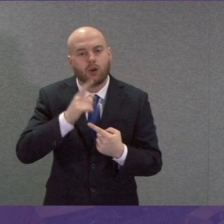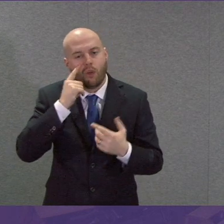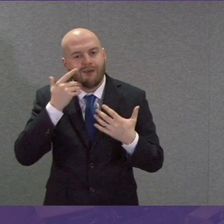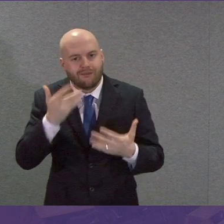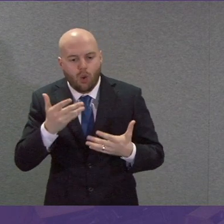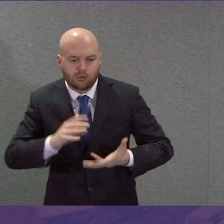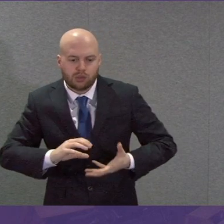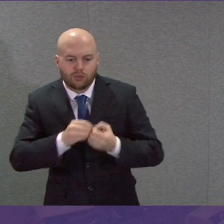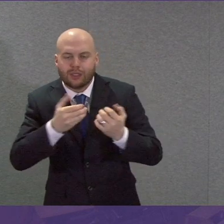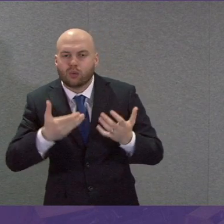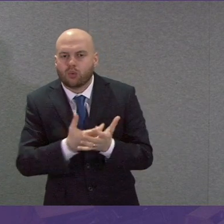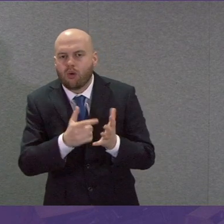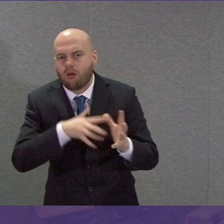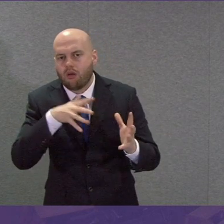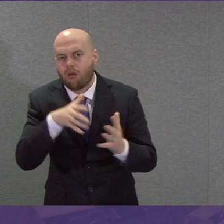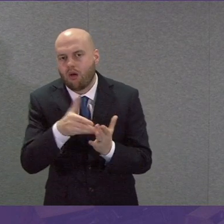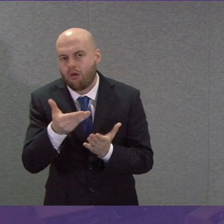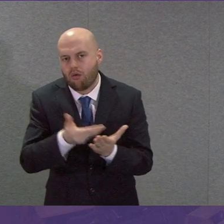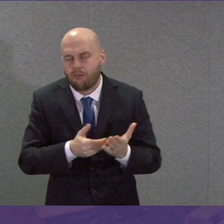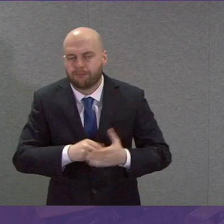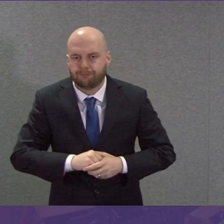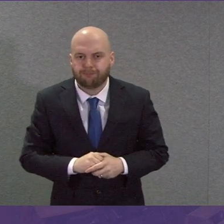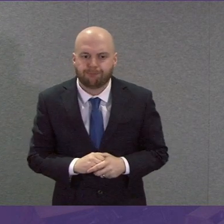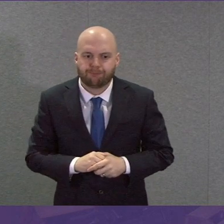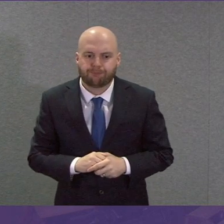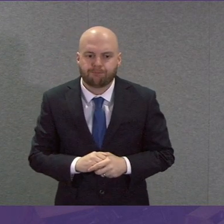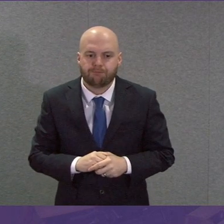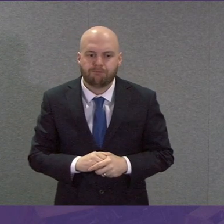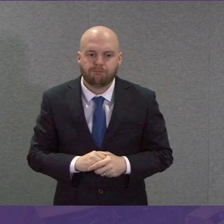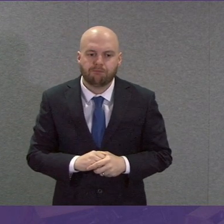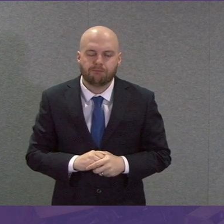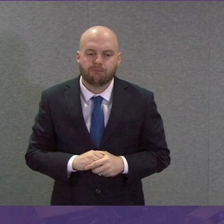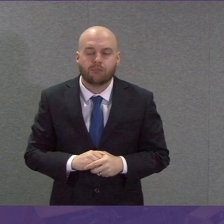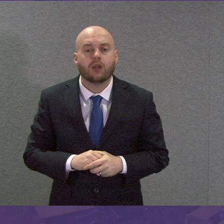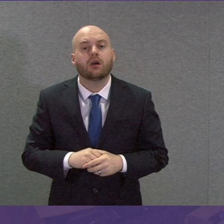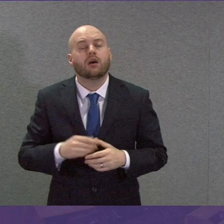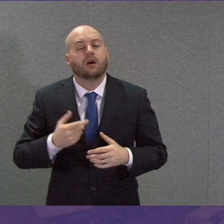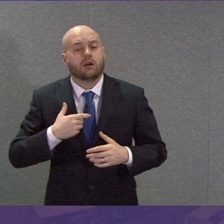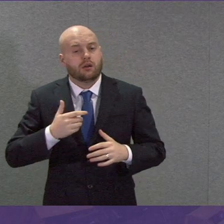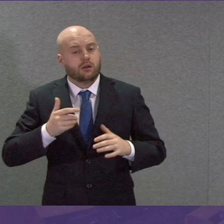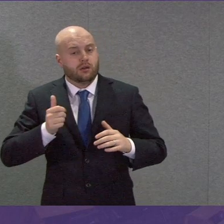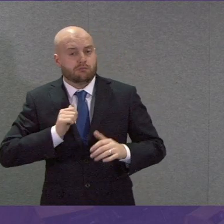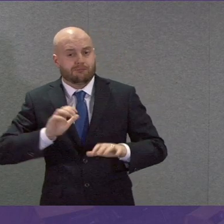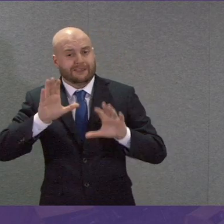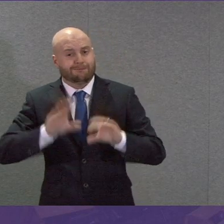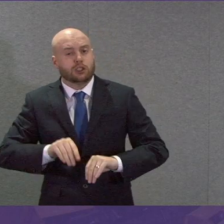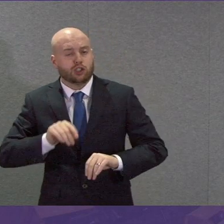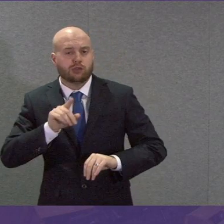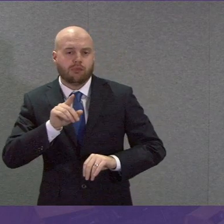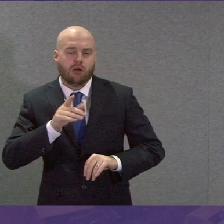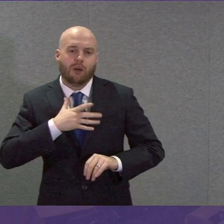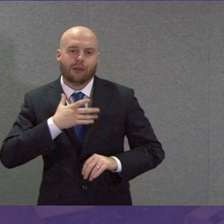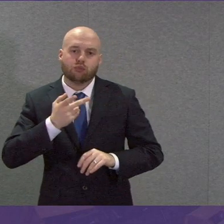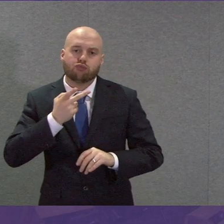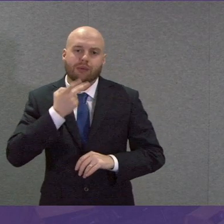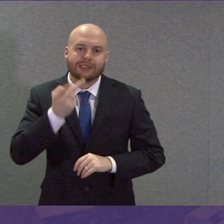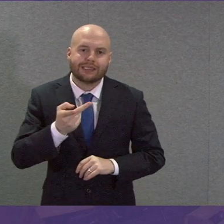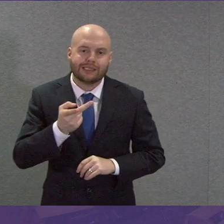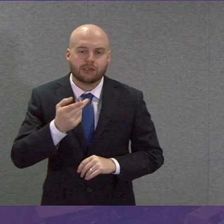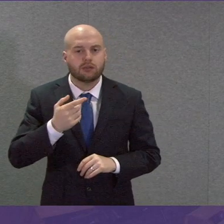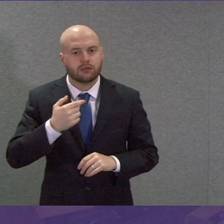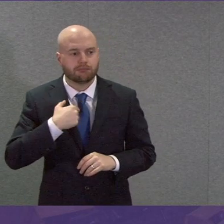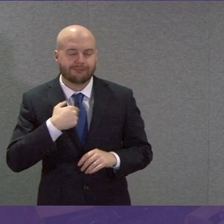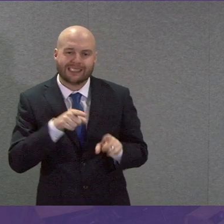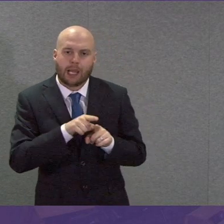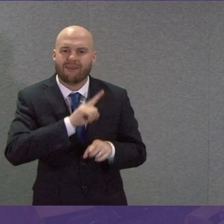bring. Let me finish, as I started, with the sentiments expressed by the First Minister. We should all thank the people of Scotland now